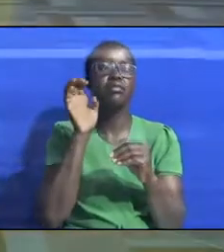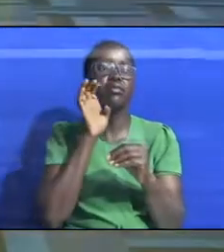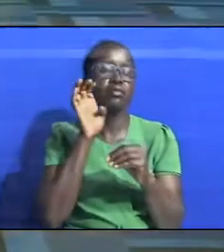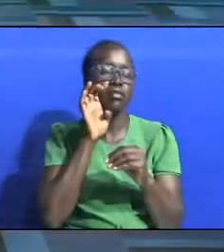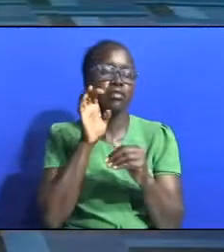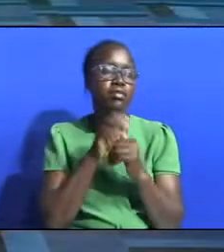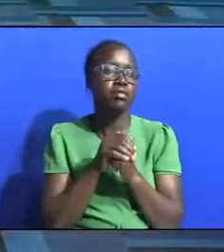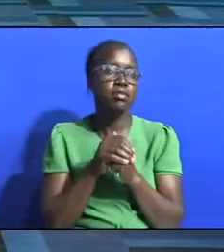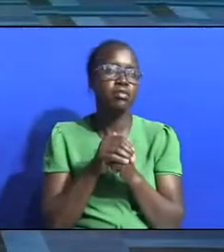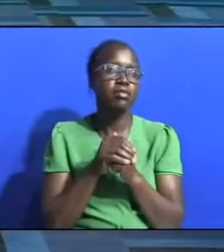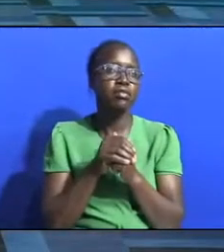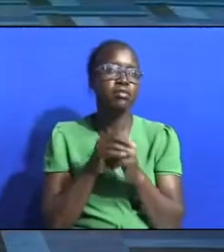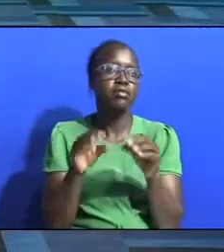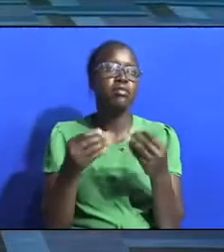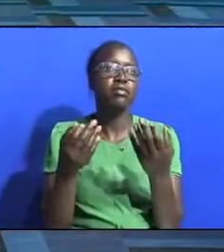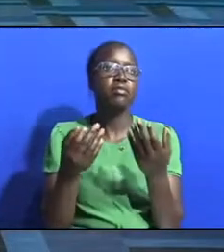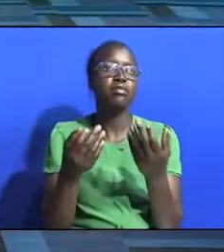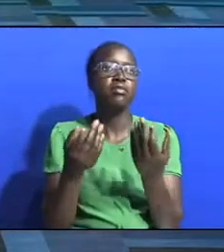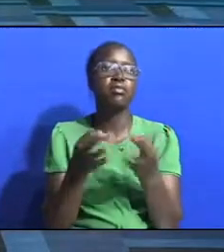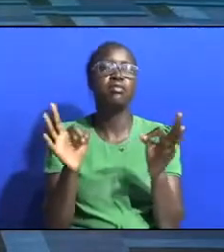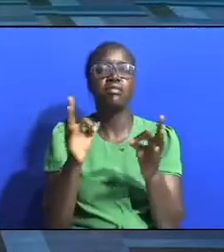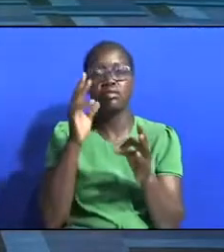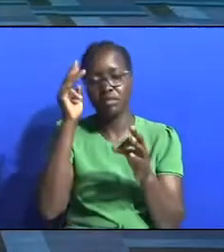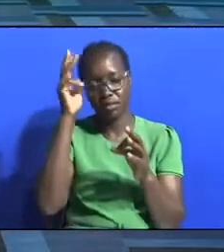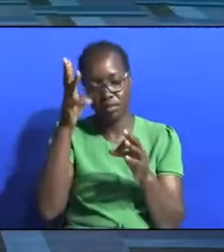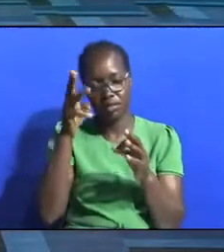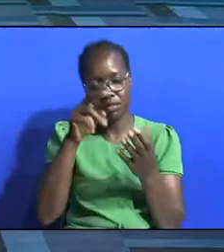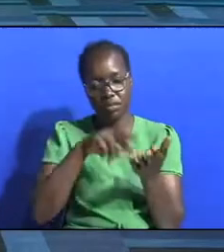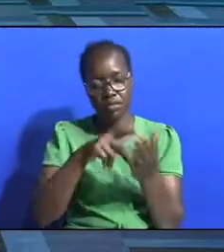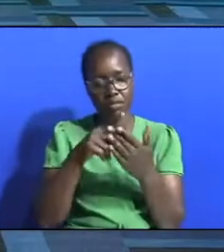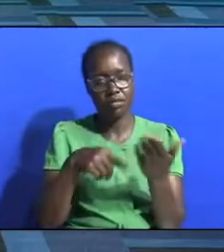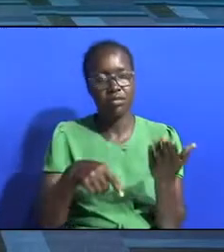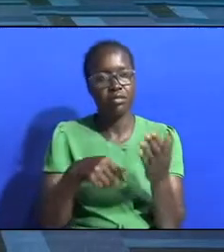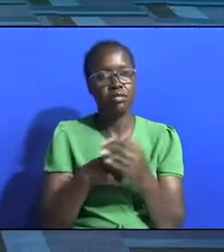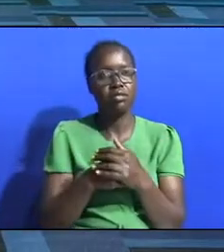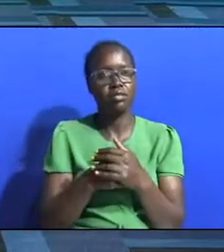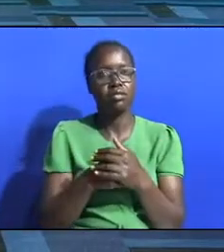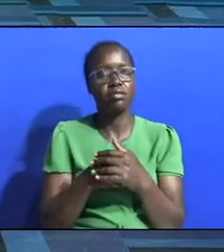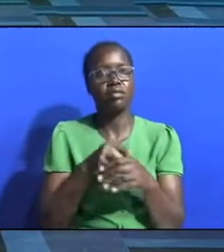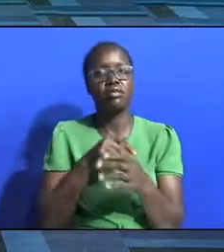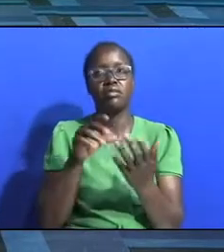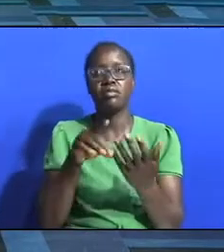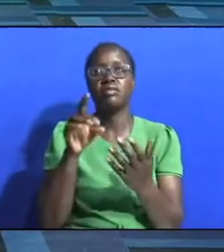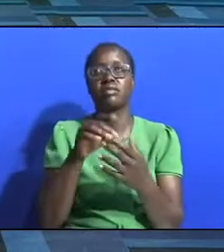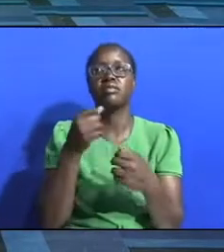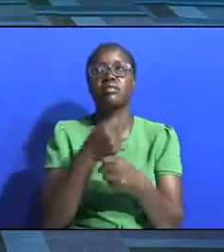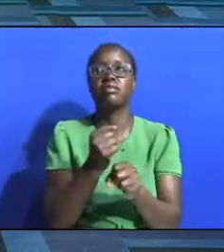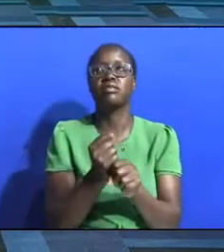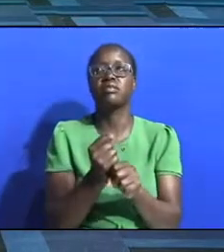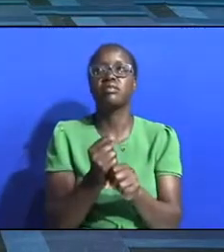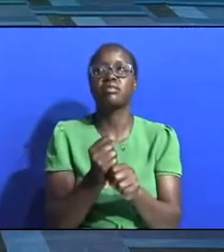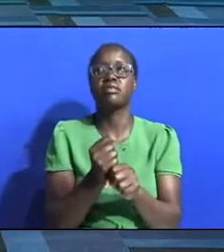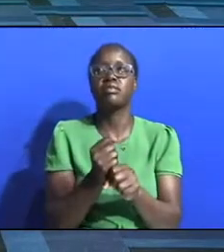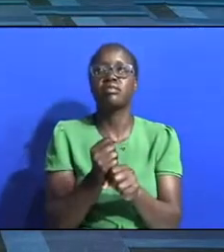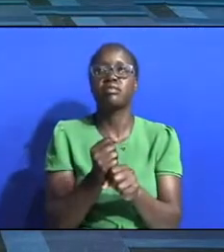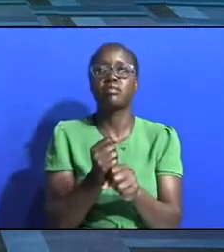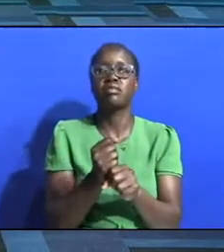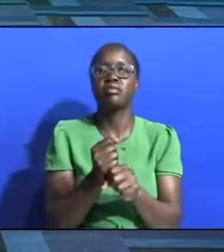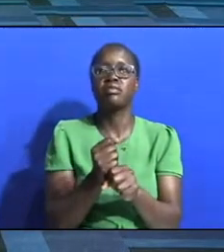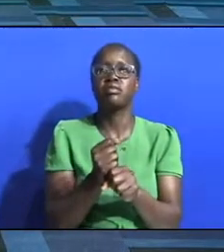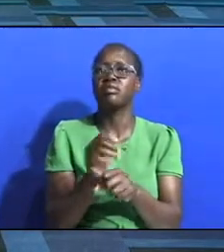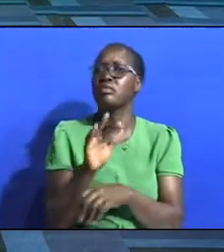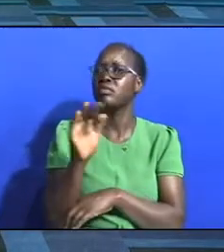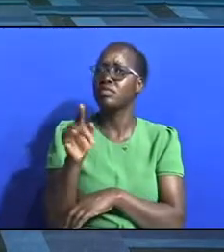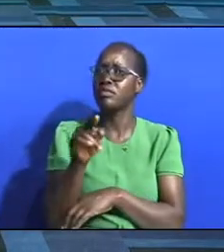Eve, he gave them free will. Meaning, when they were making their choices, they would ask, is